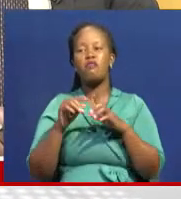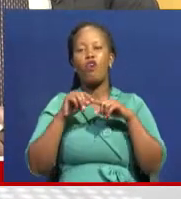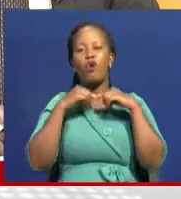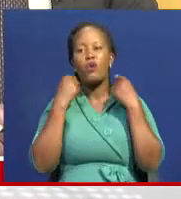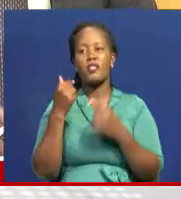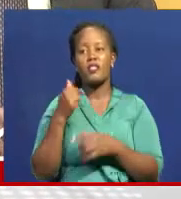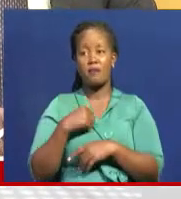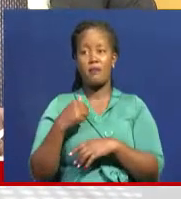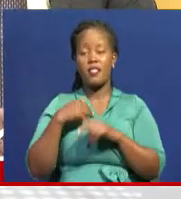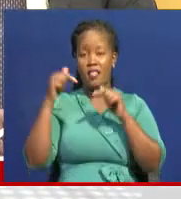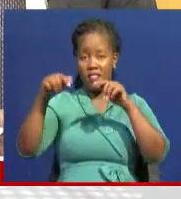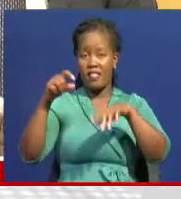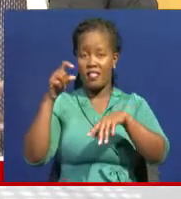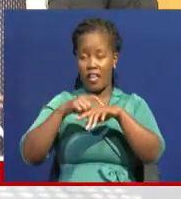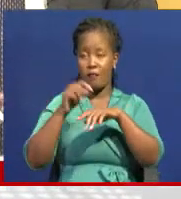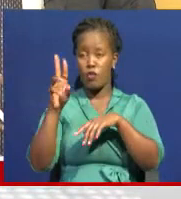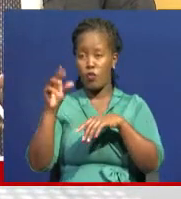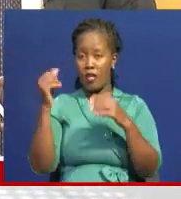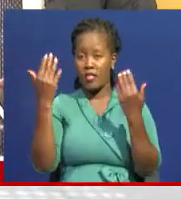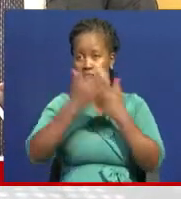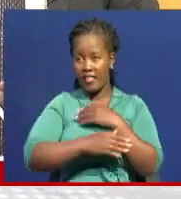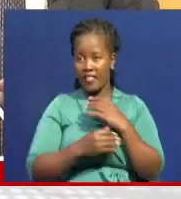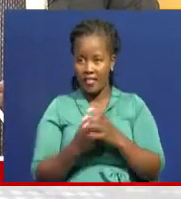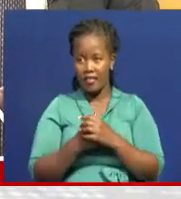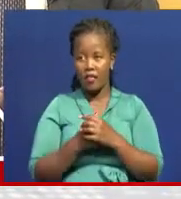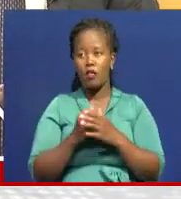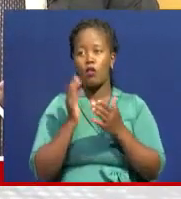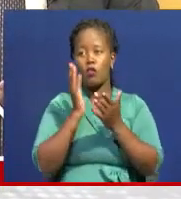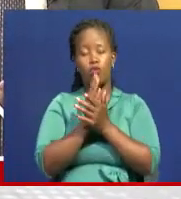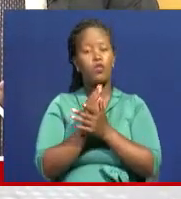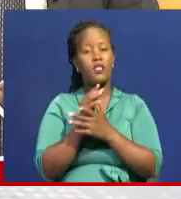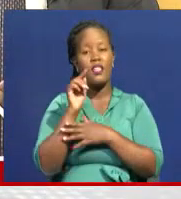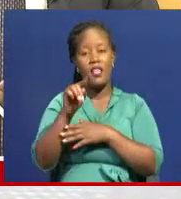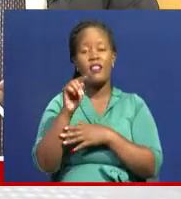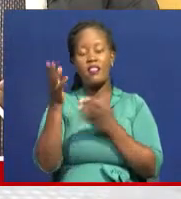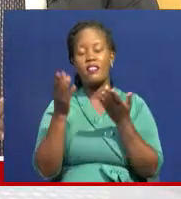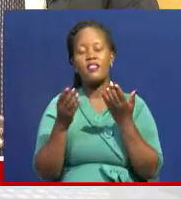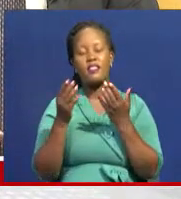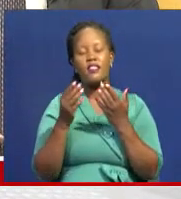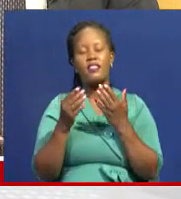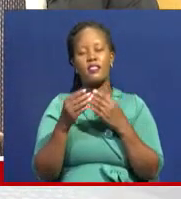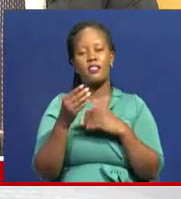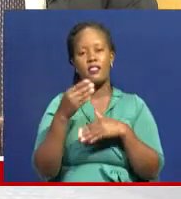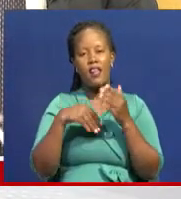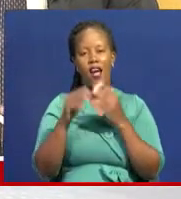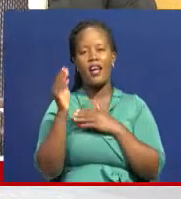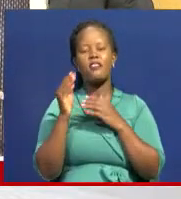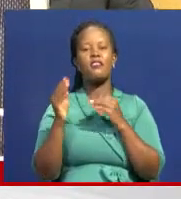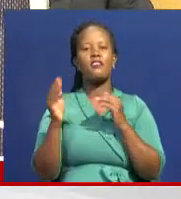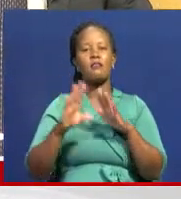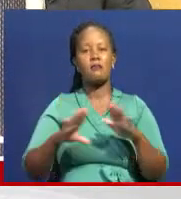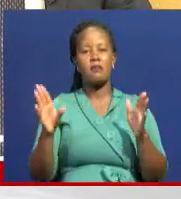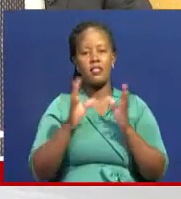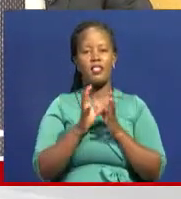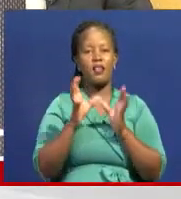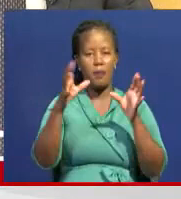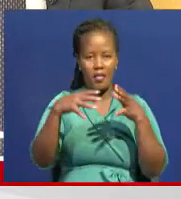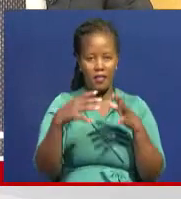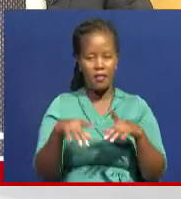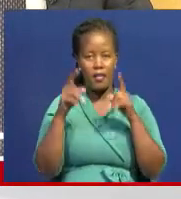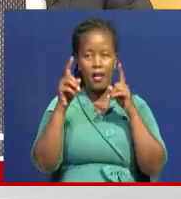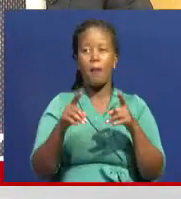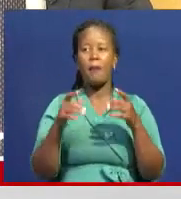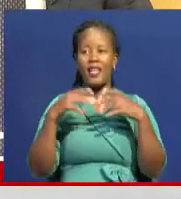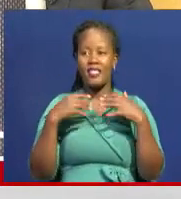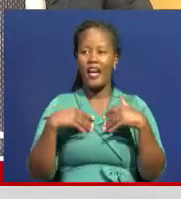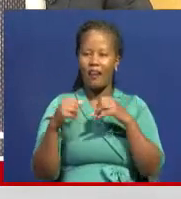this morning your time. Real estate really is the engine of the economy, any economy. but the industry has to be very structured